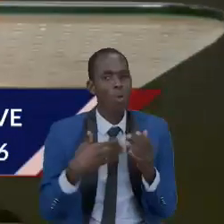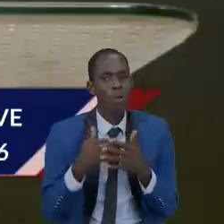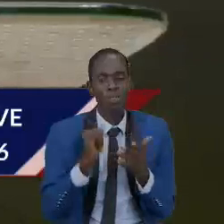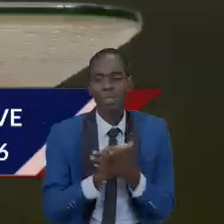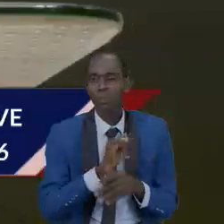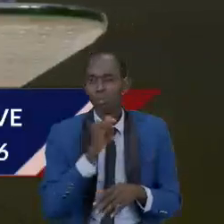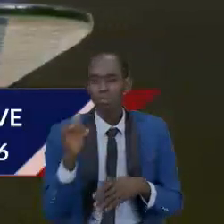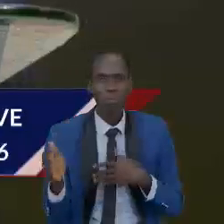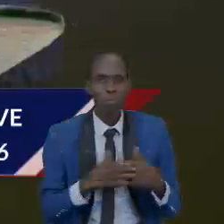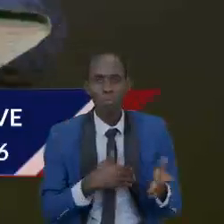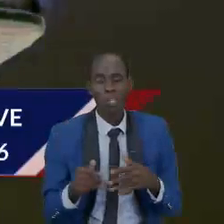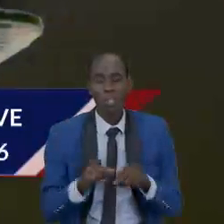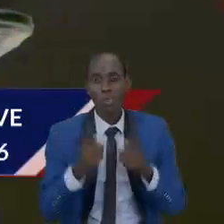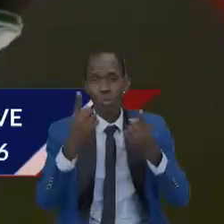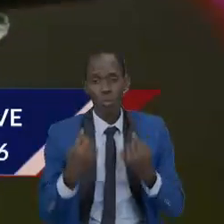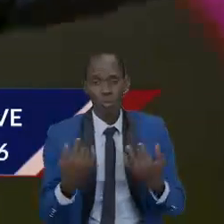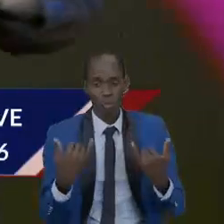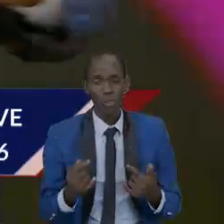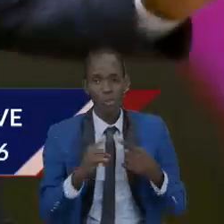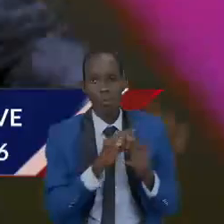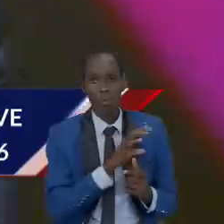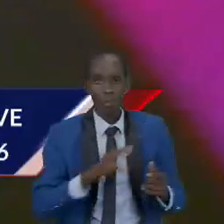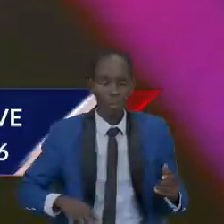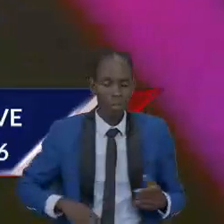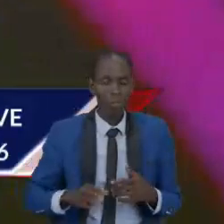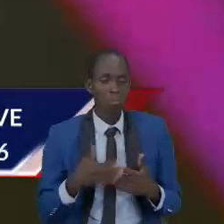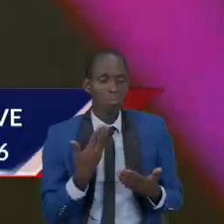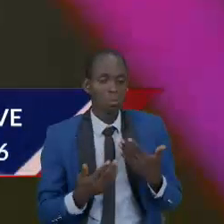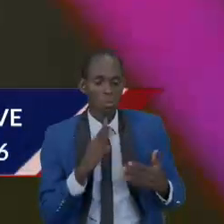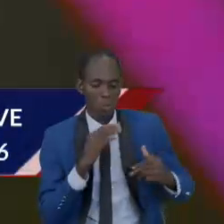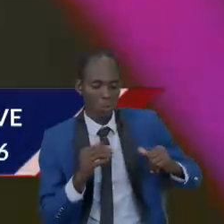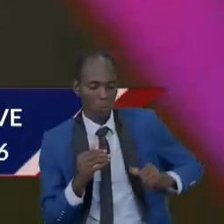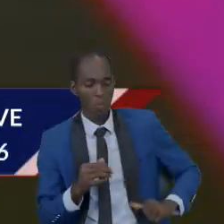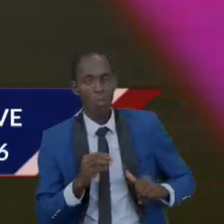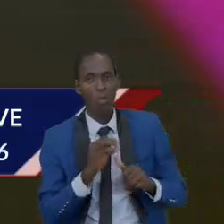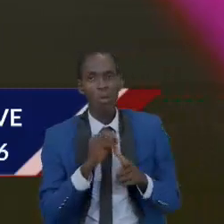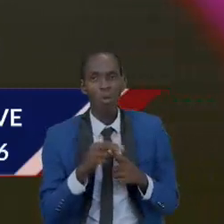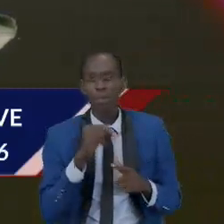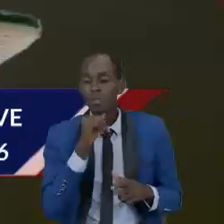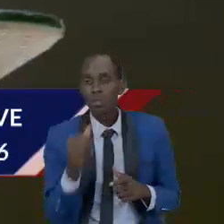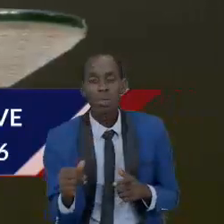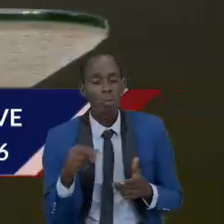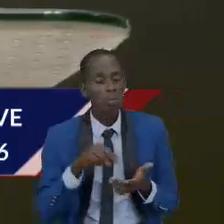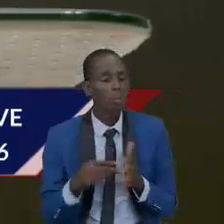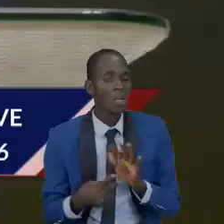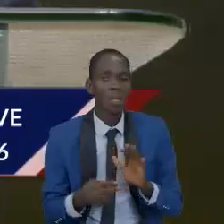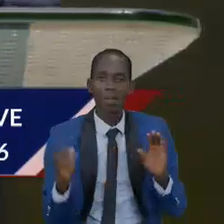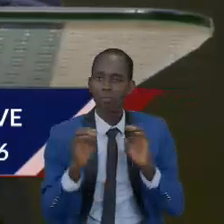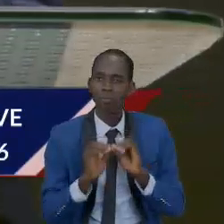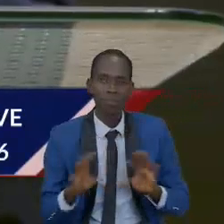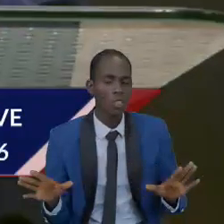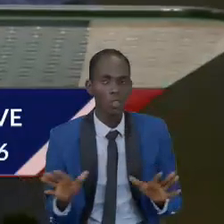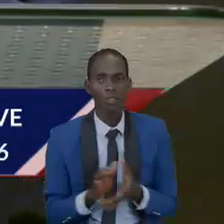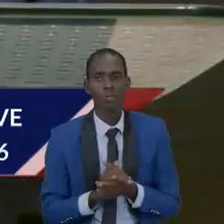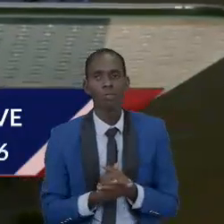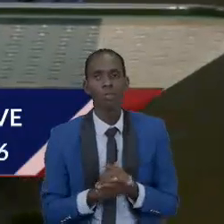Christ, and as you have come to Christ, circumcision availeth nothing. Uncircumcision availeth